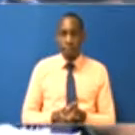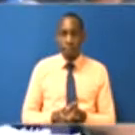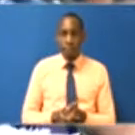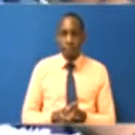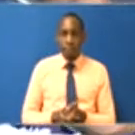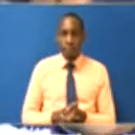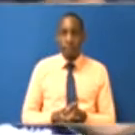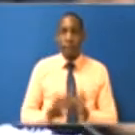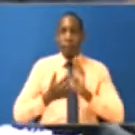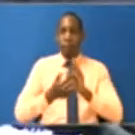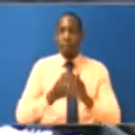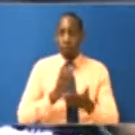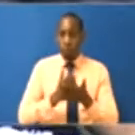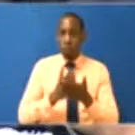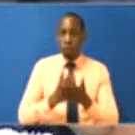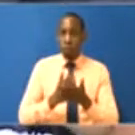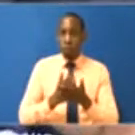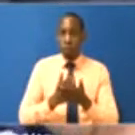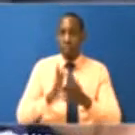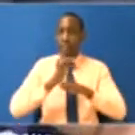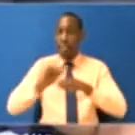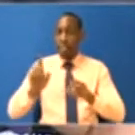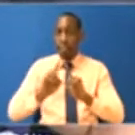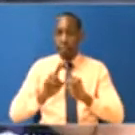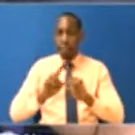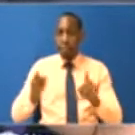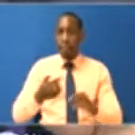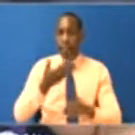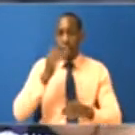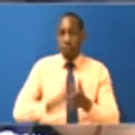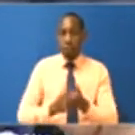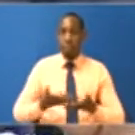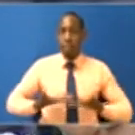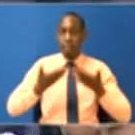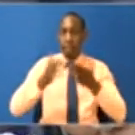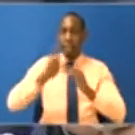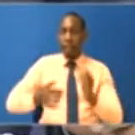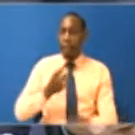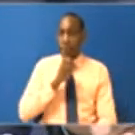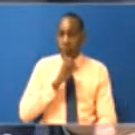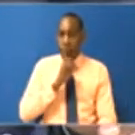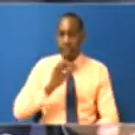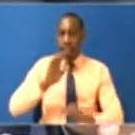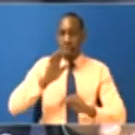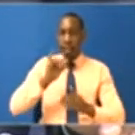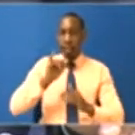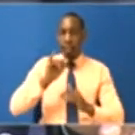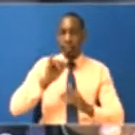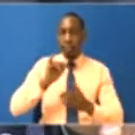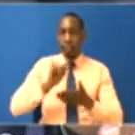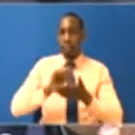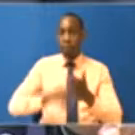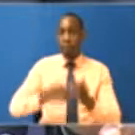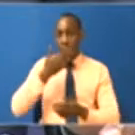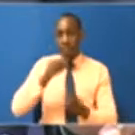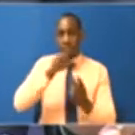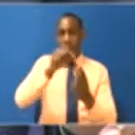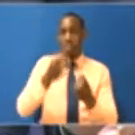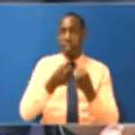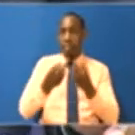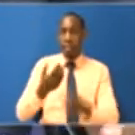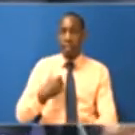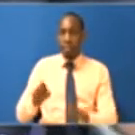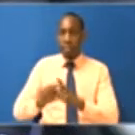no no i'm saying this at a very high cost but i better say it than keep quiet that we should have had many choices then